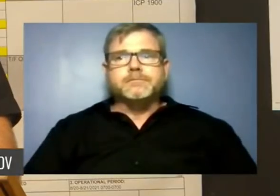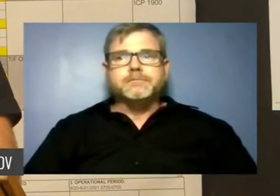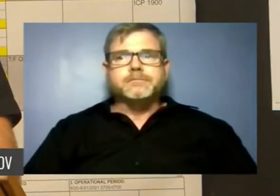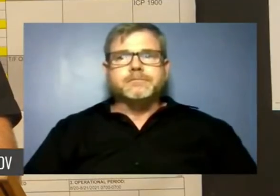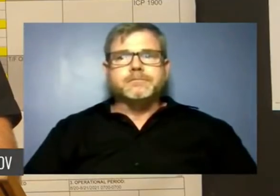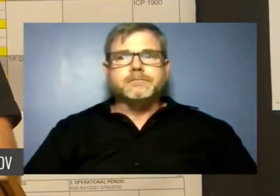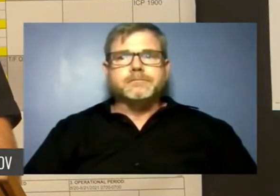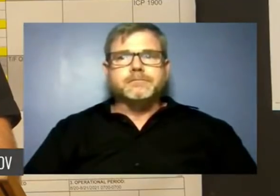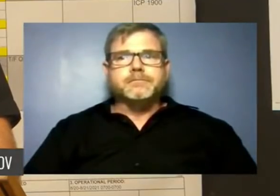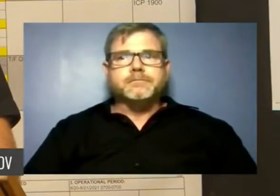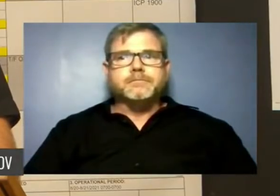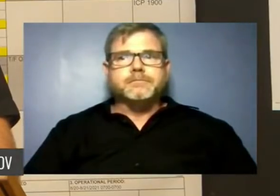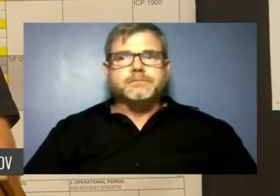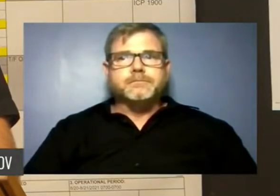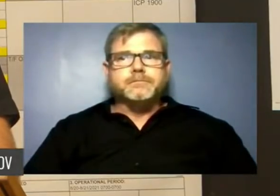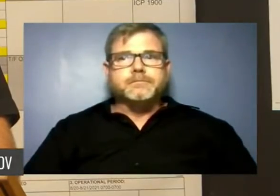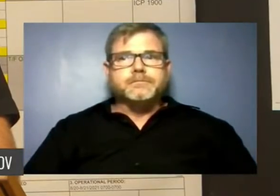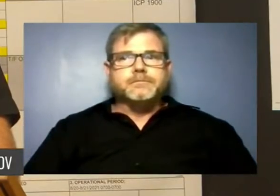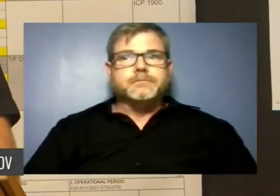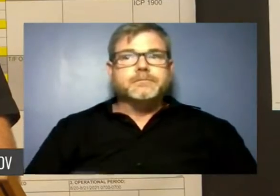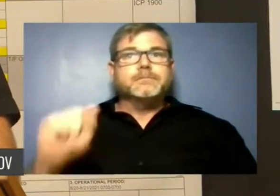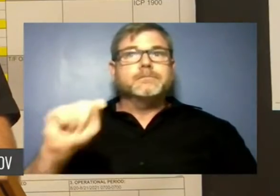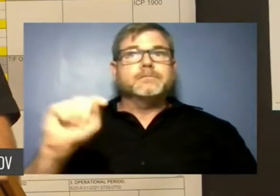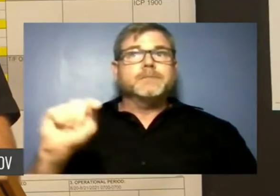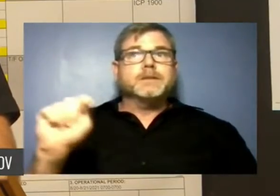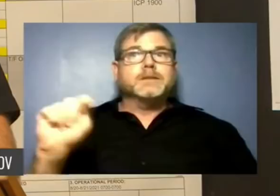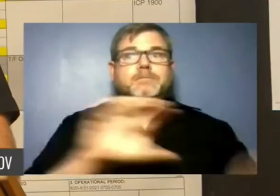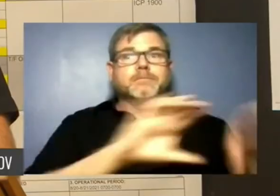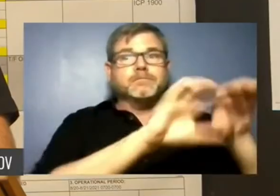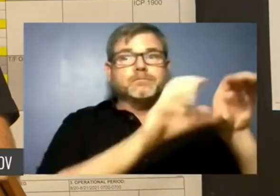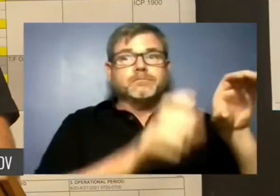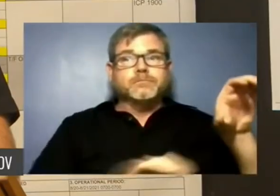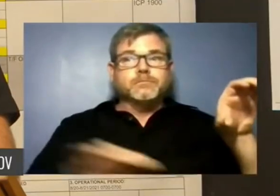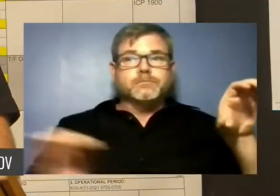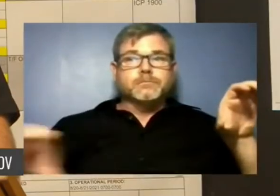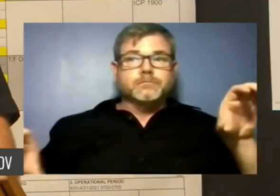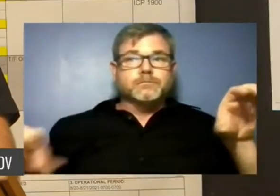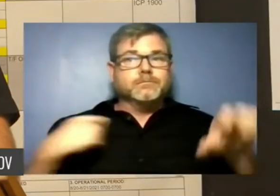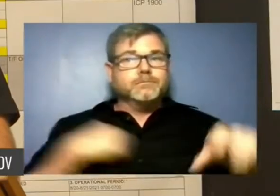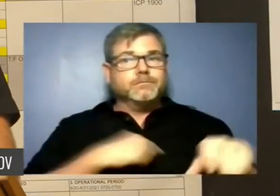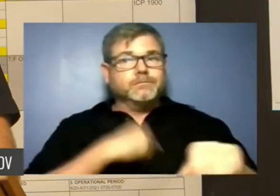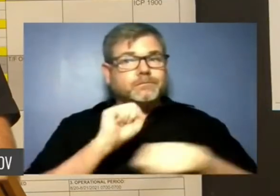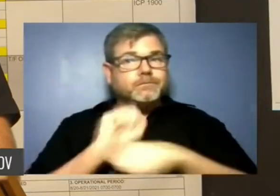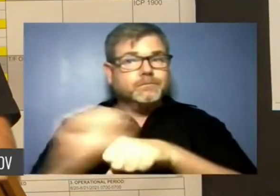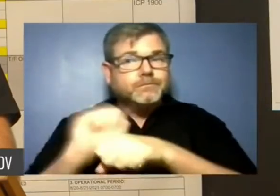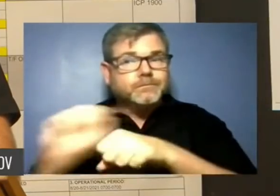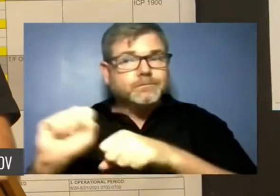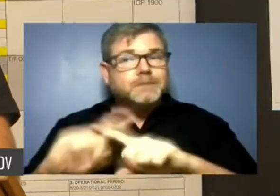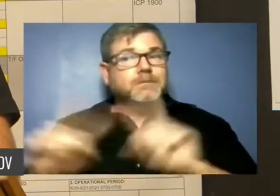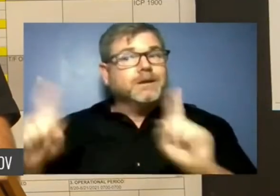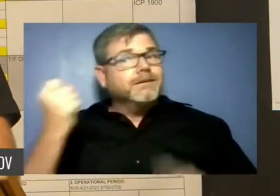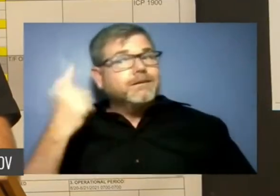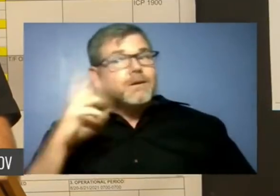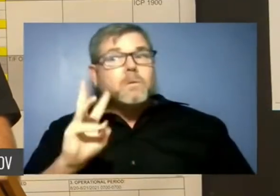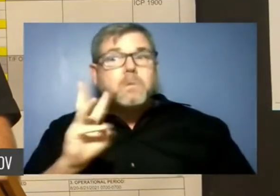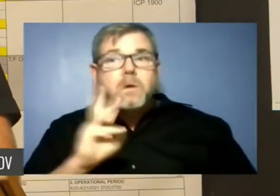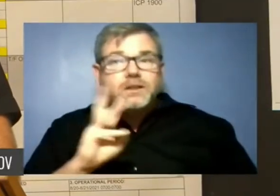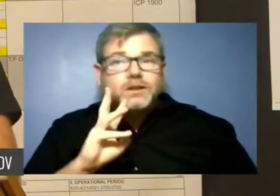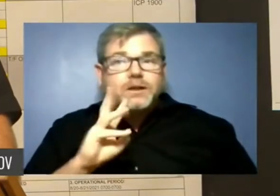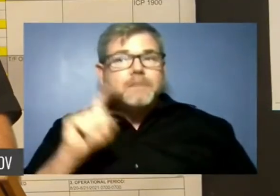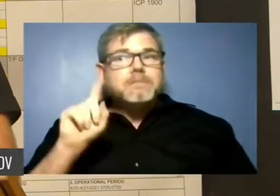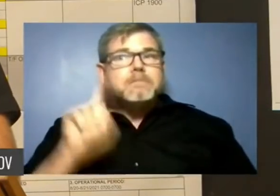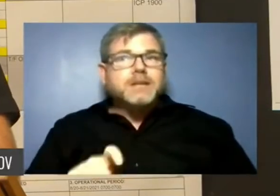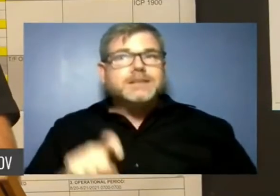well. However, the water itself, they have to have tested, and that could take as long as a couple of weeks.